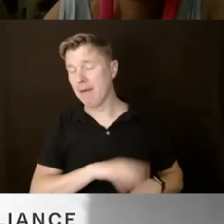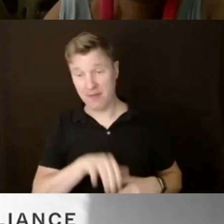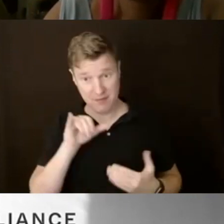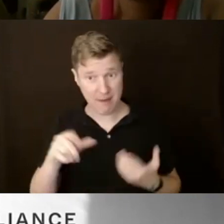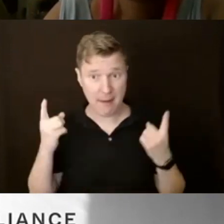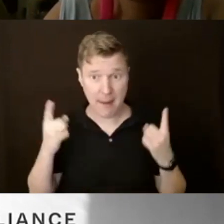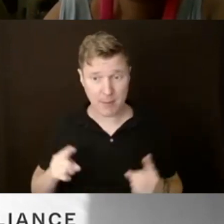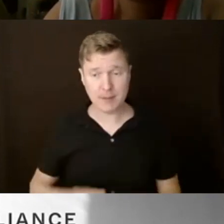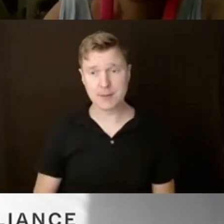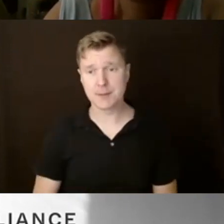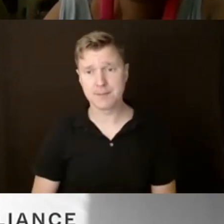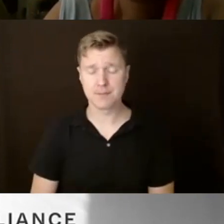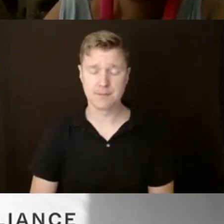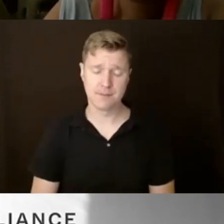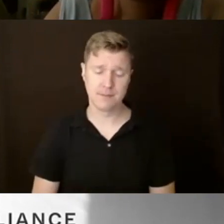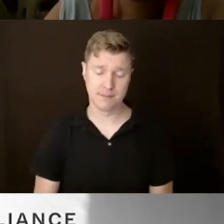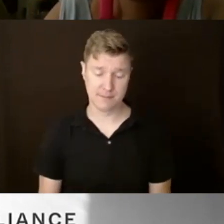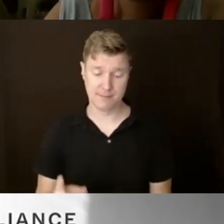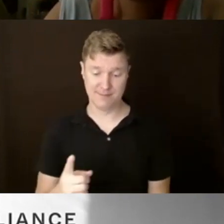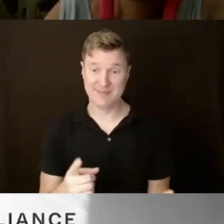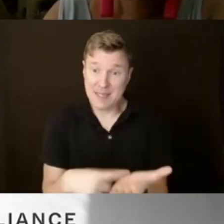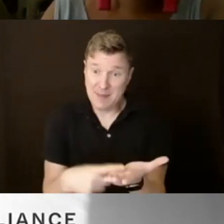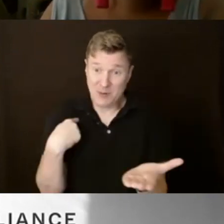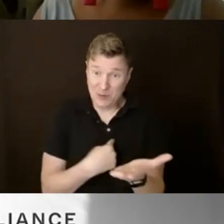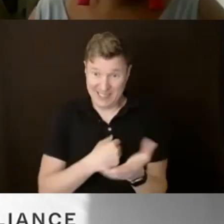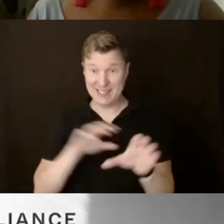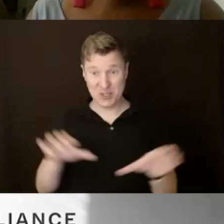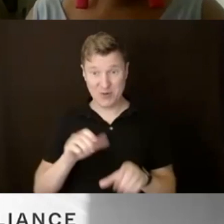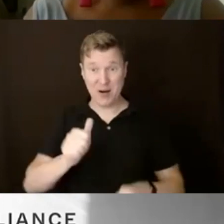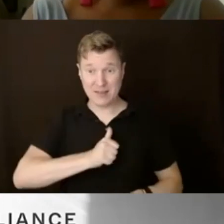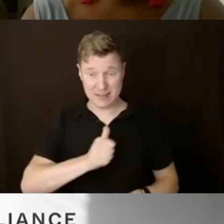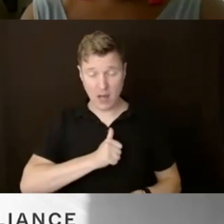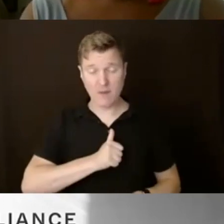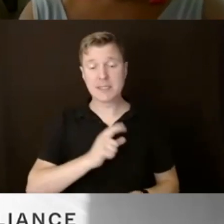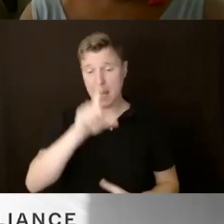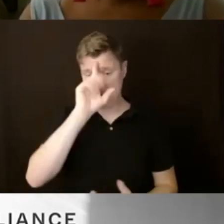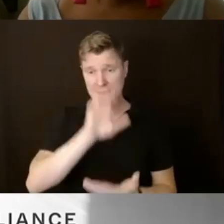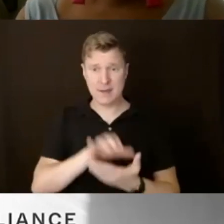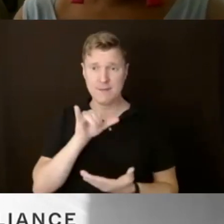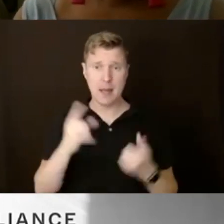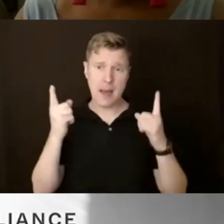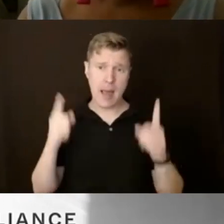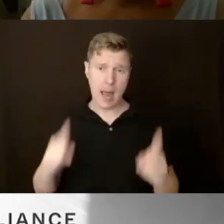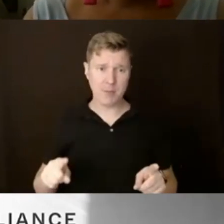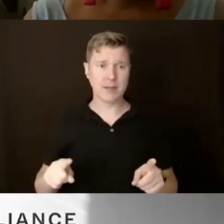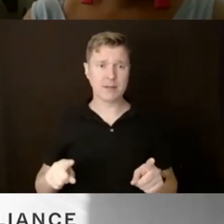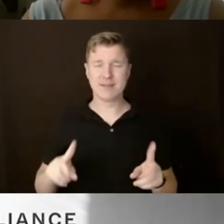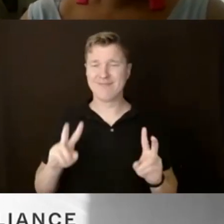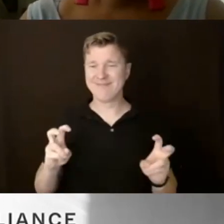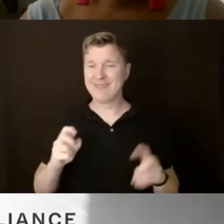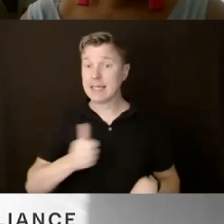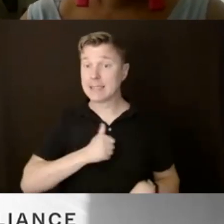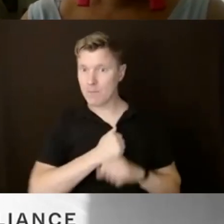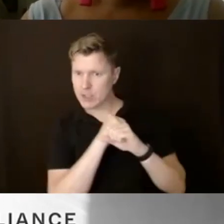sometimes we as individuals do it. And I believe that that happens sometimes as a self-protection. Like if I can